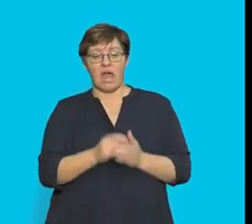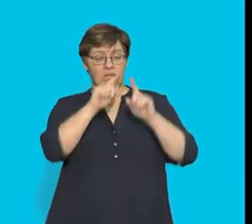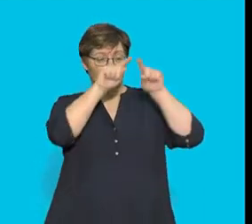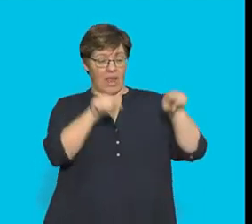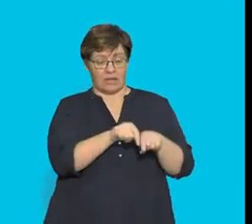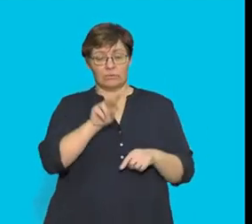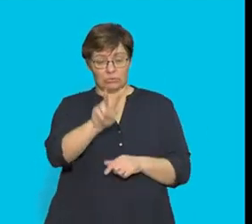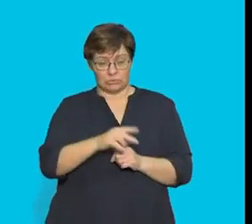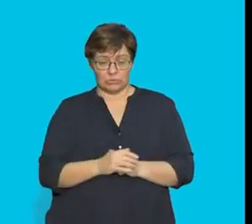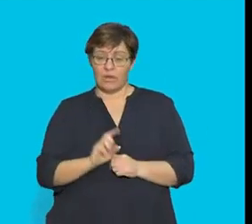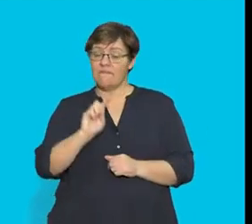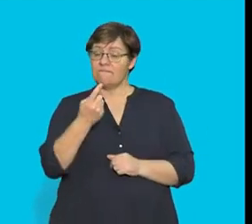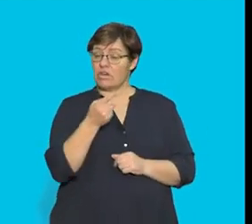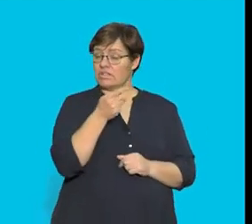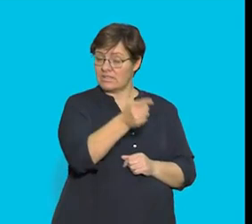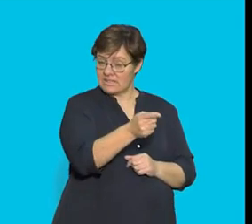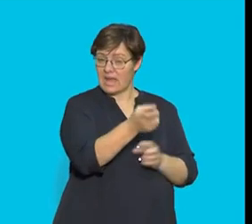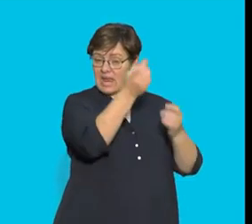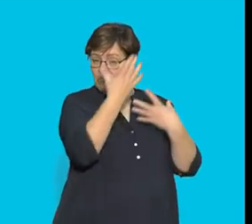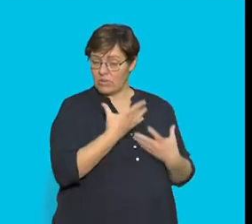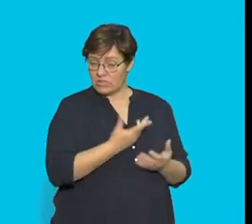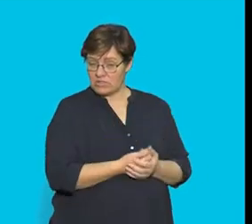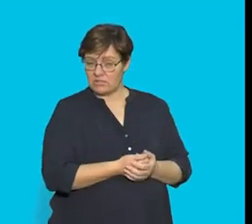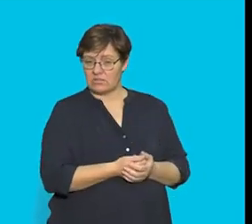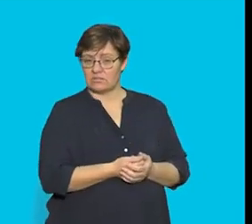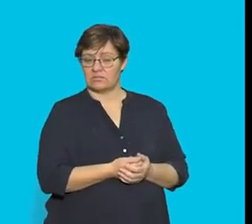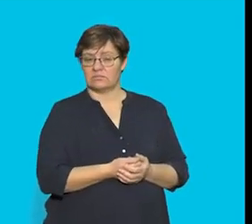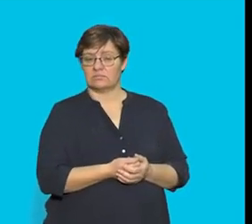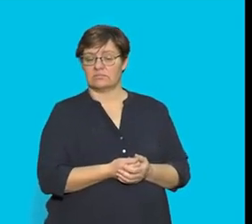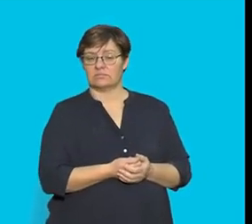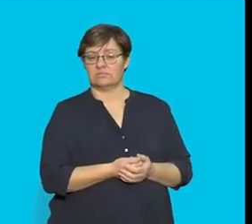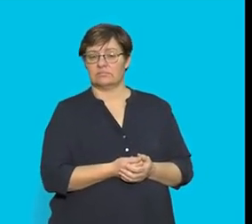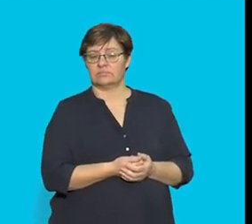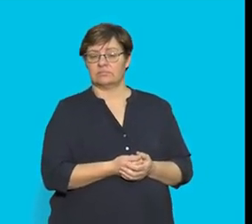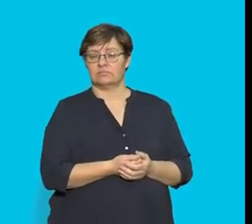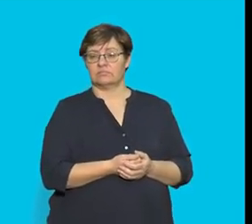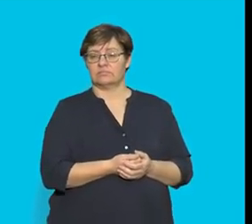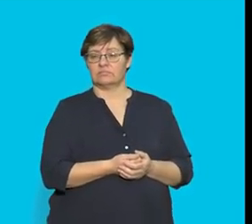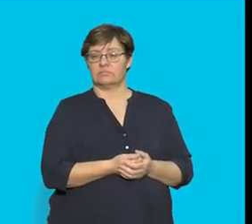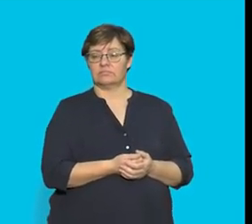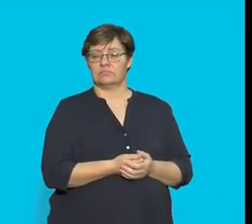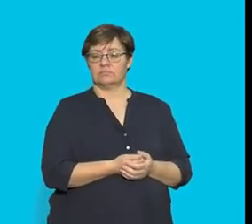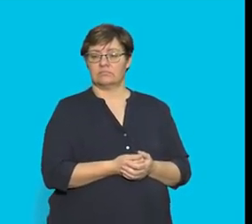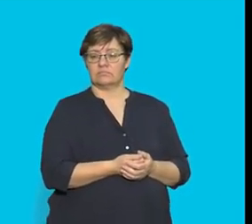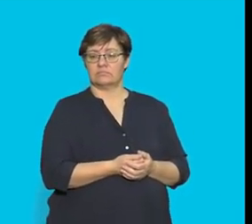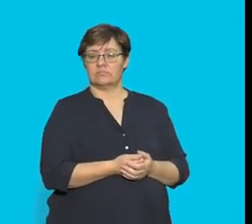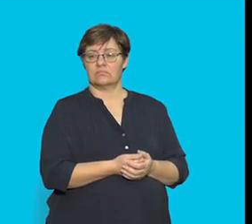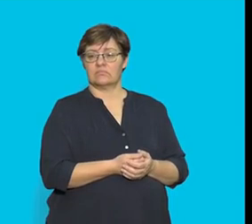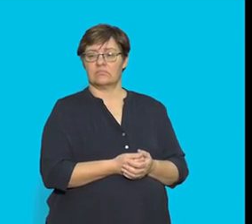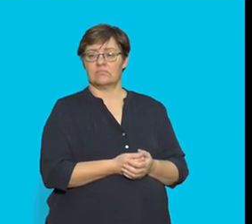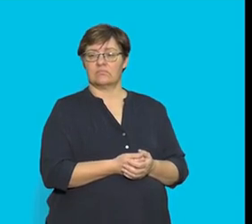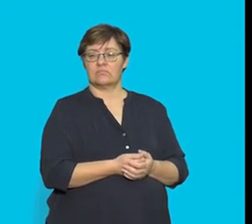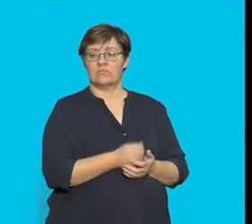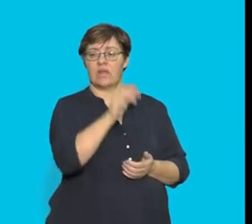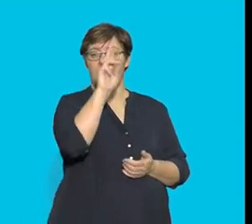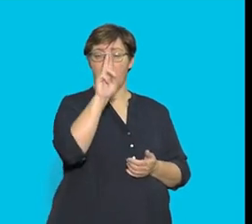information in two triangles. So the first triangle they've given us information in is they've given us this right angle